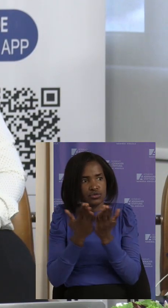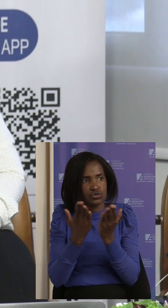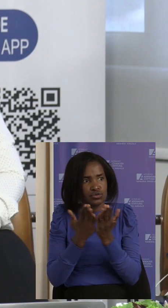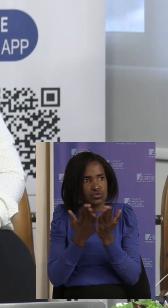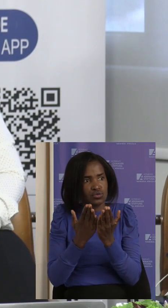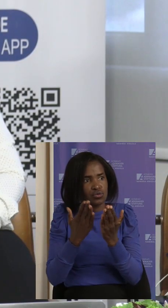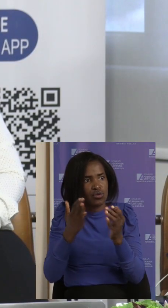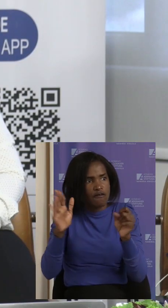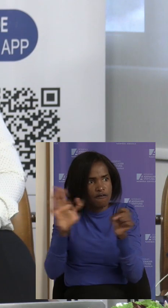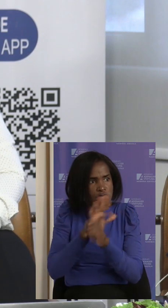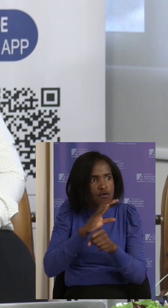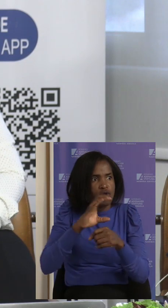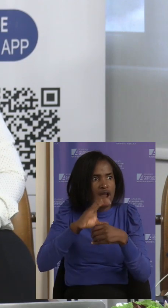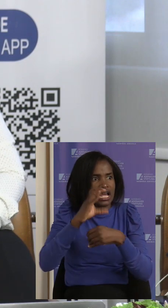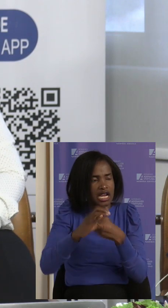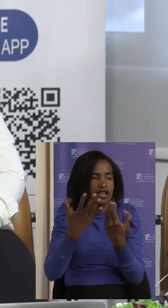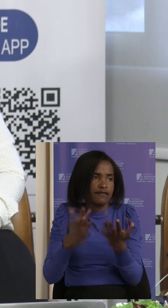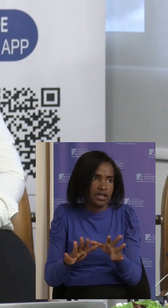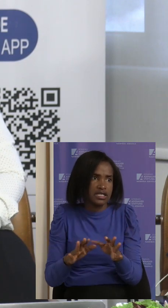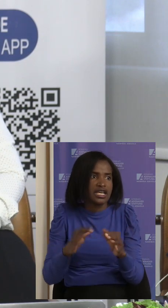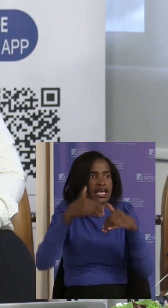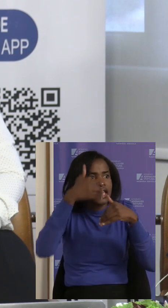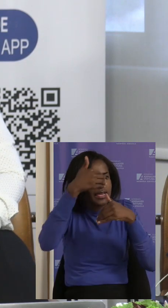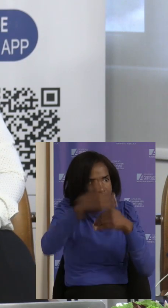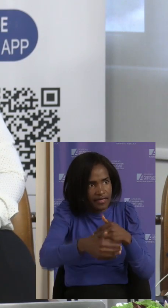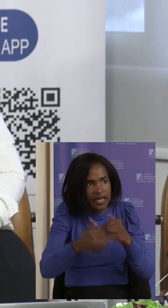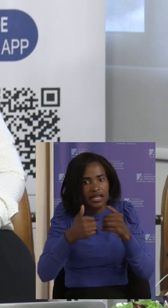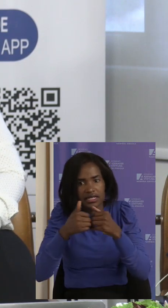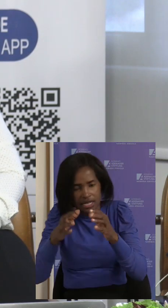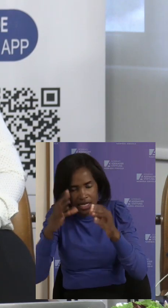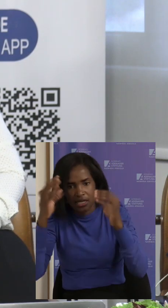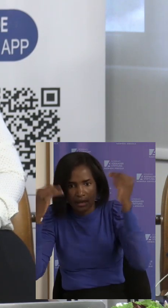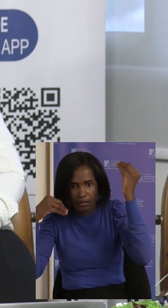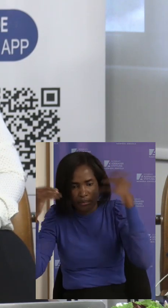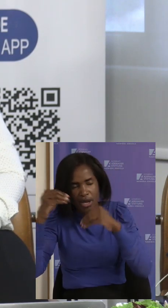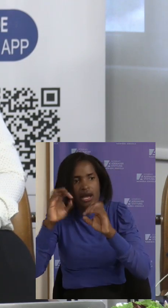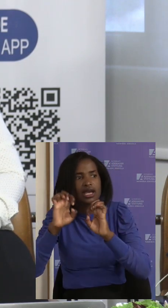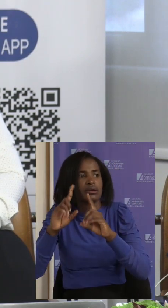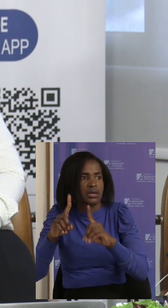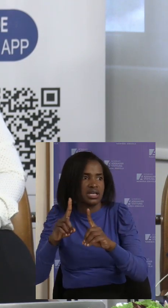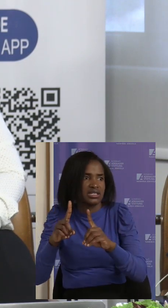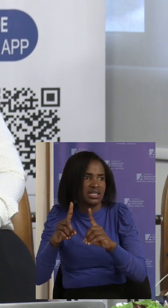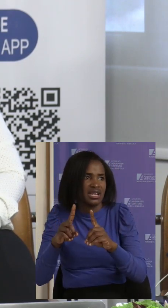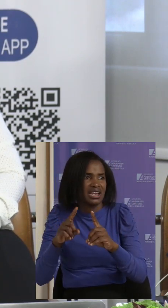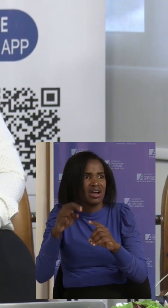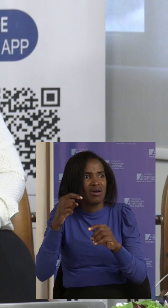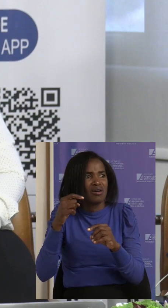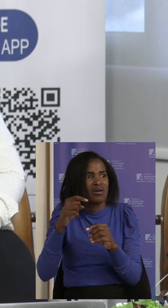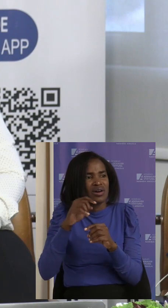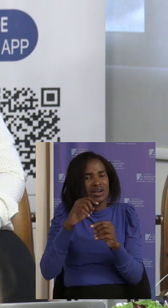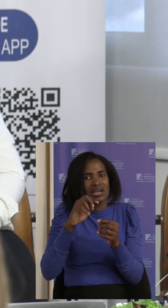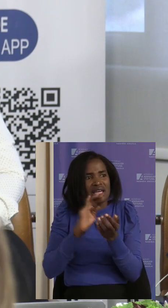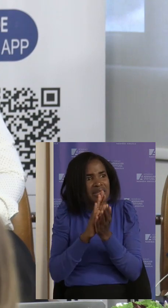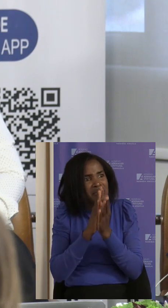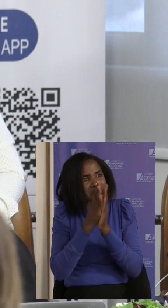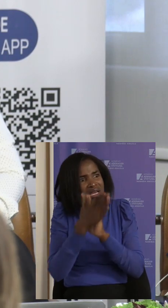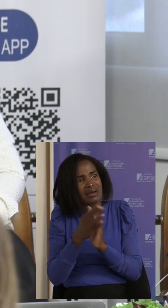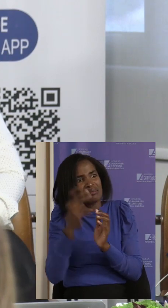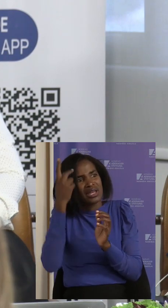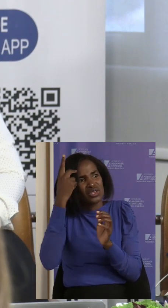full and then pursue a meaningful tertiary education to become, a